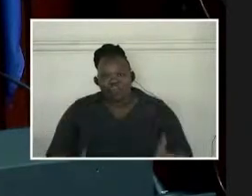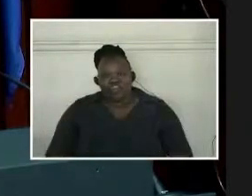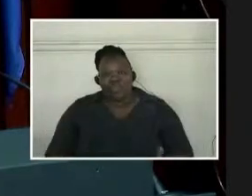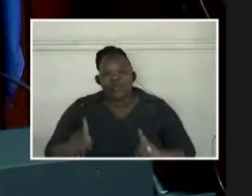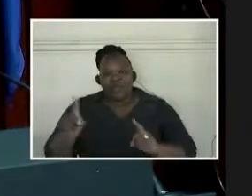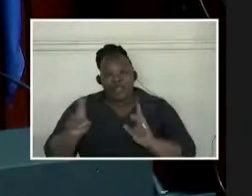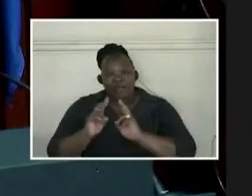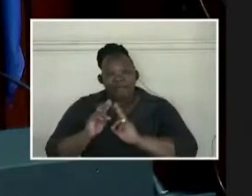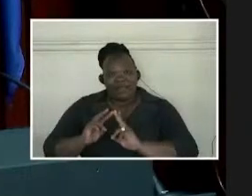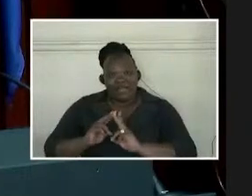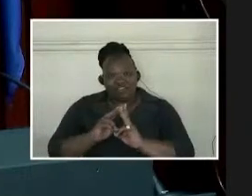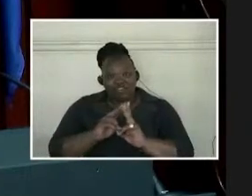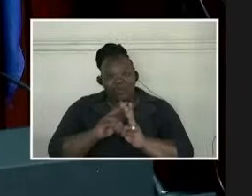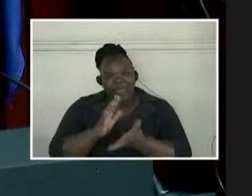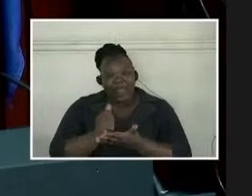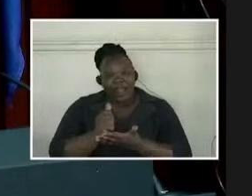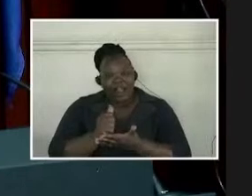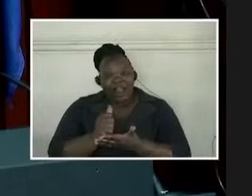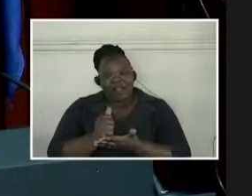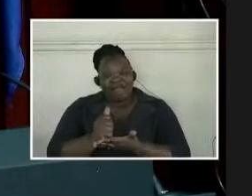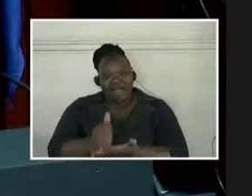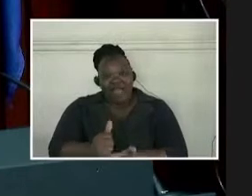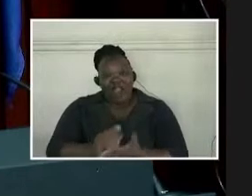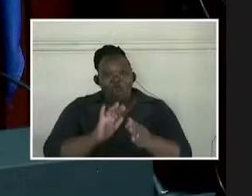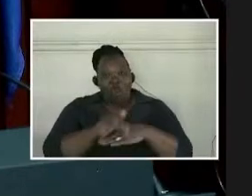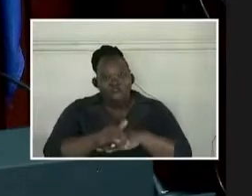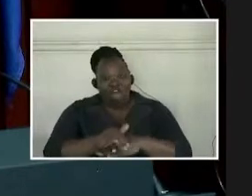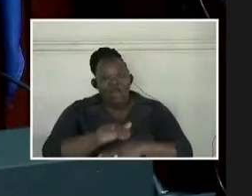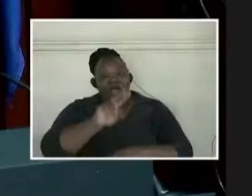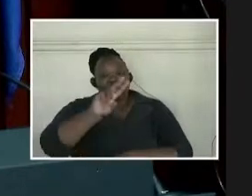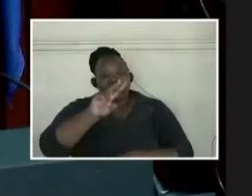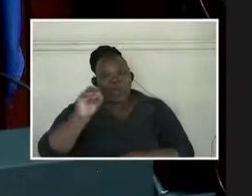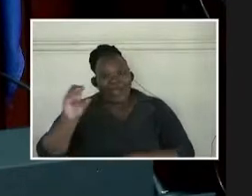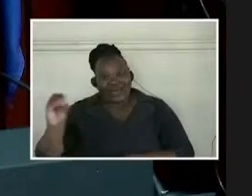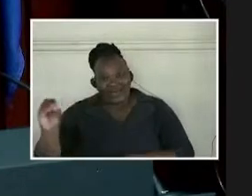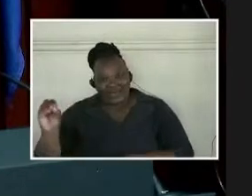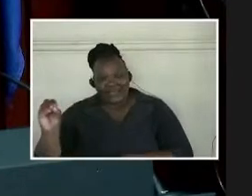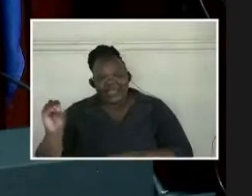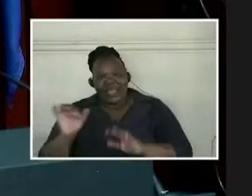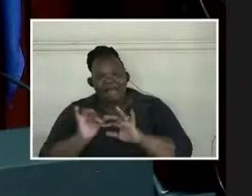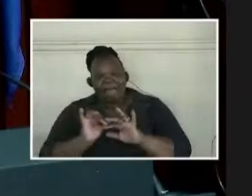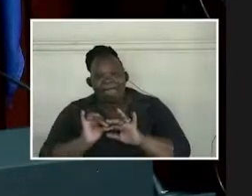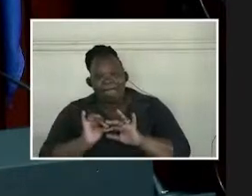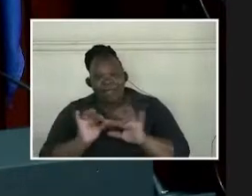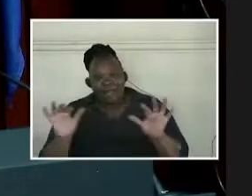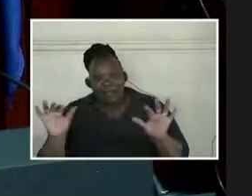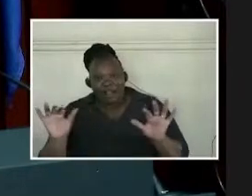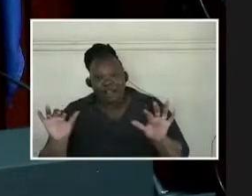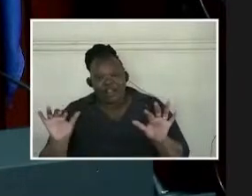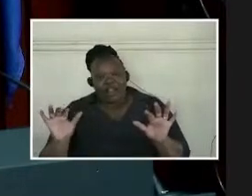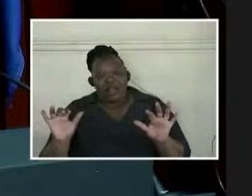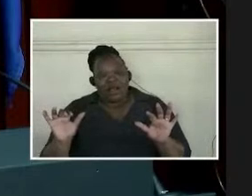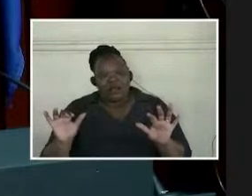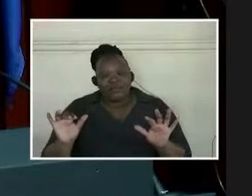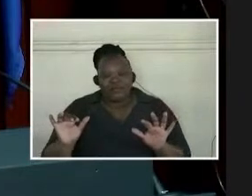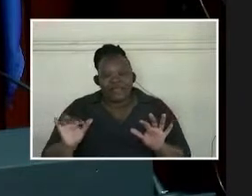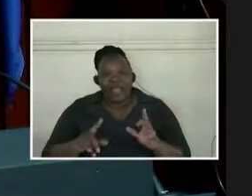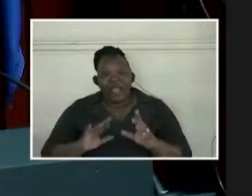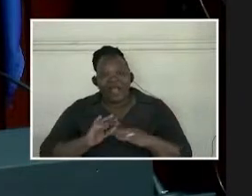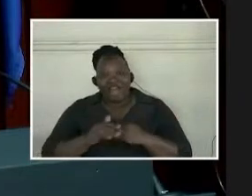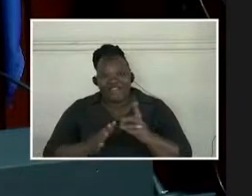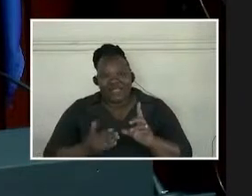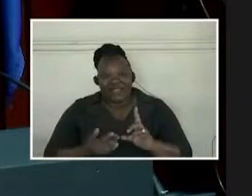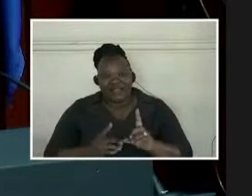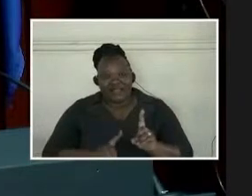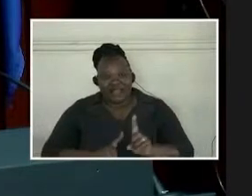partnership has benefited over 200 artists and crafters since it started after the success of